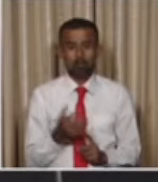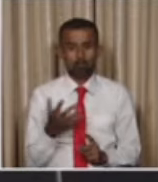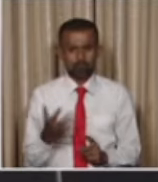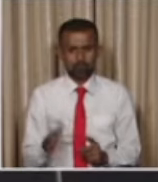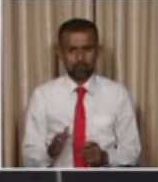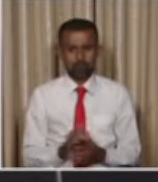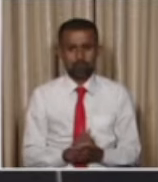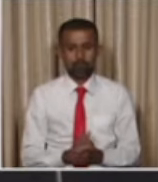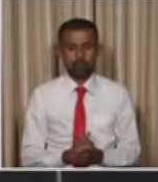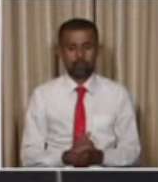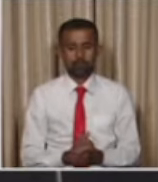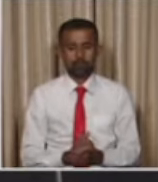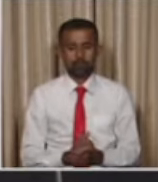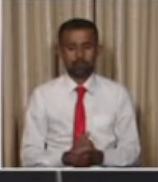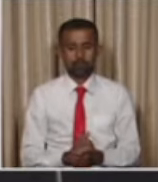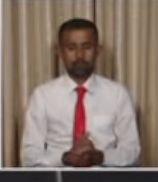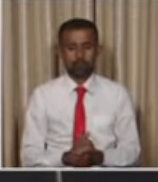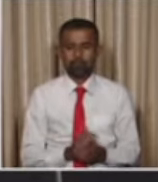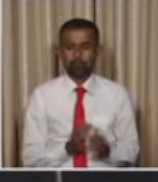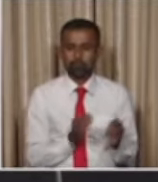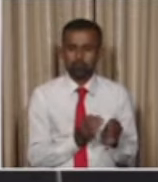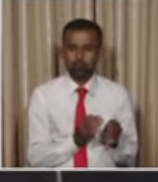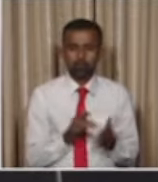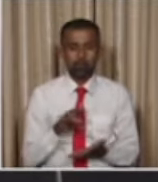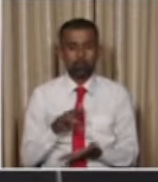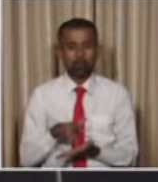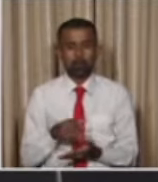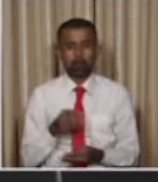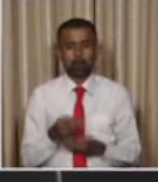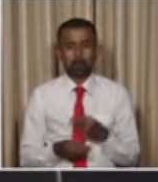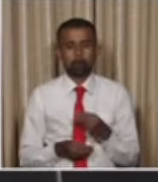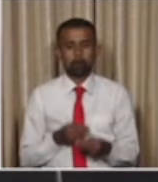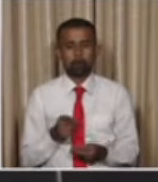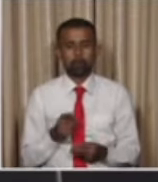the small and medium enterprises in the country,